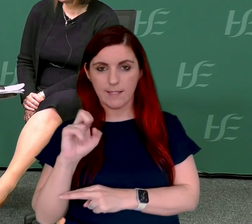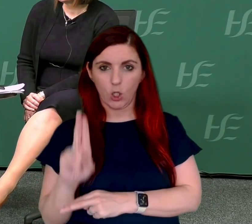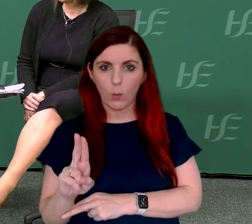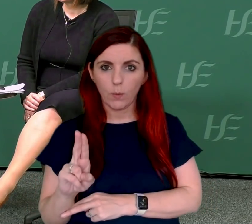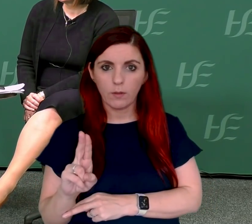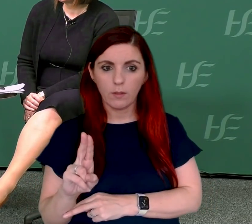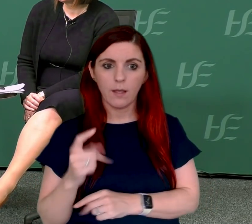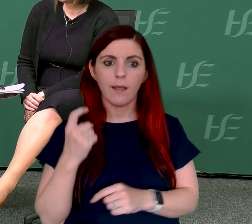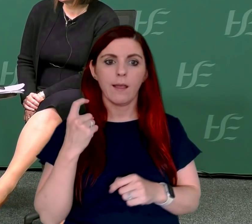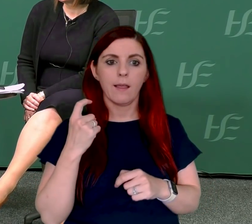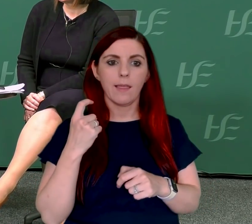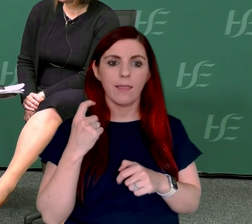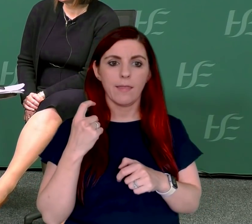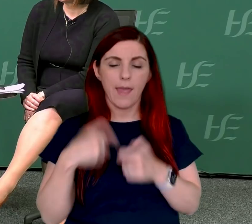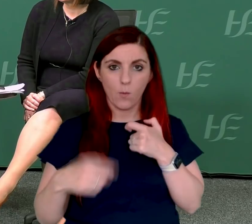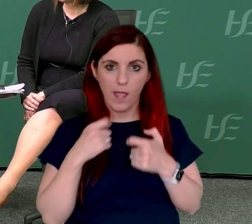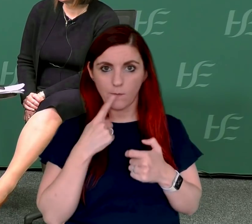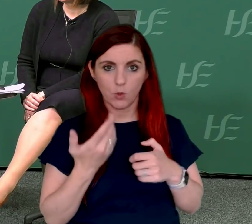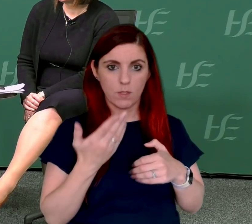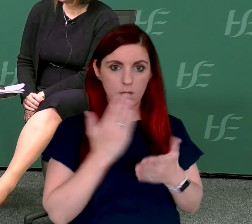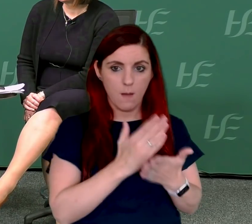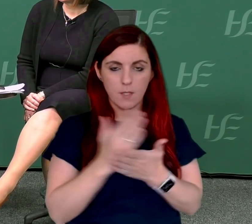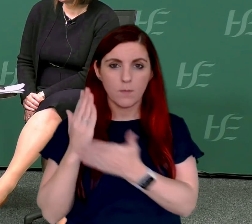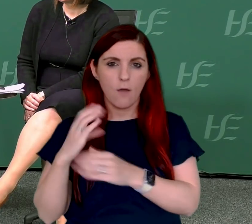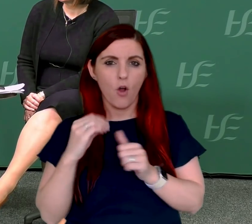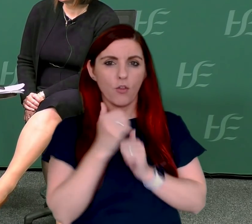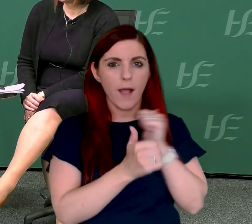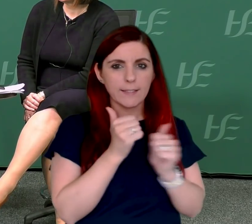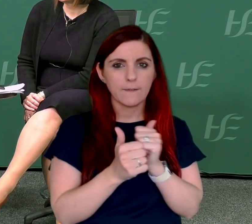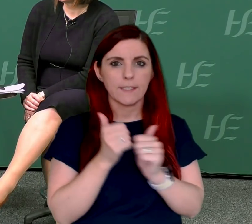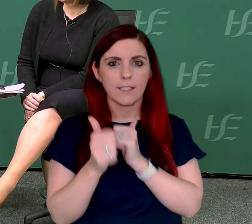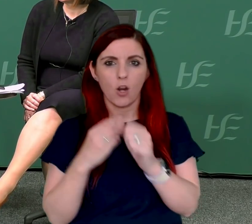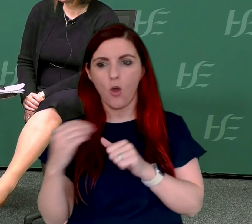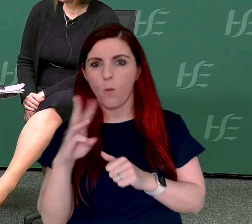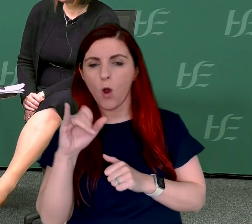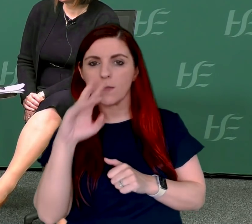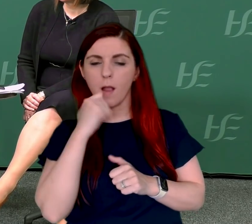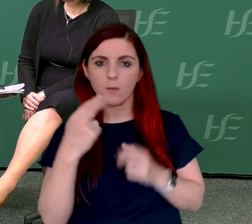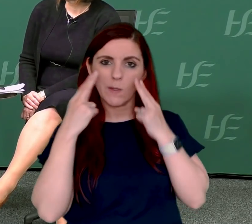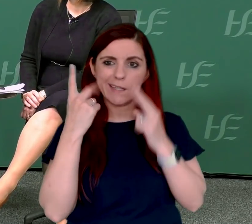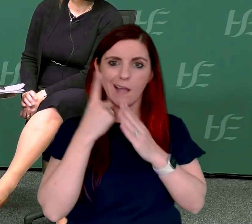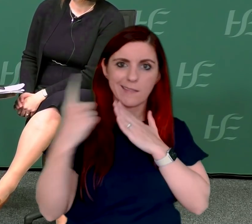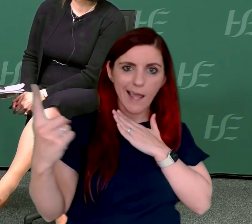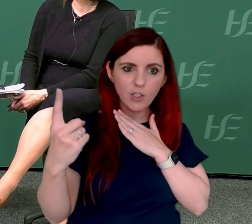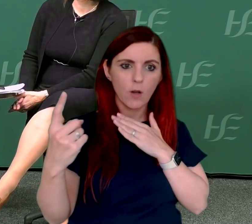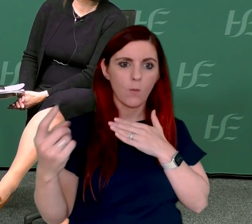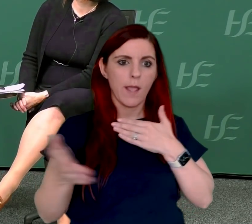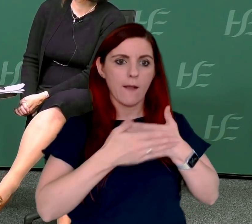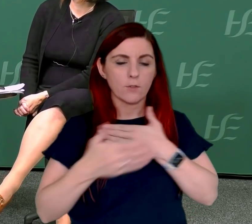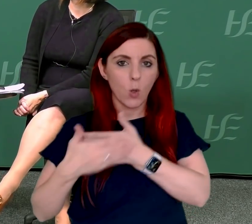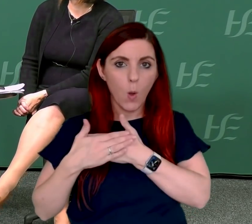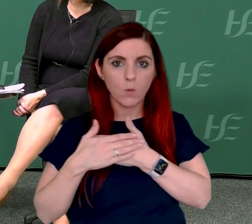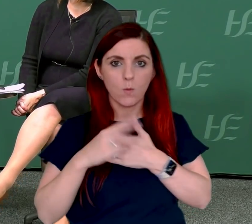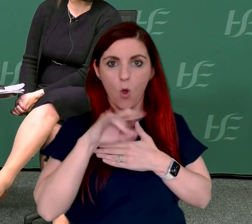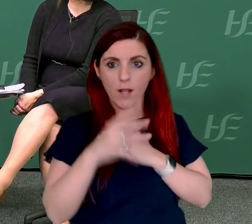then have to curtail other activities and other wards. We've isolation, we've closing wards that have COVID positive patients